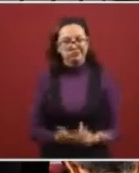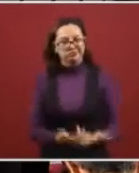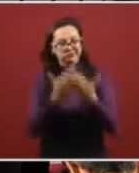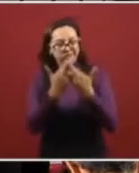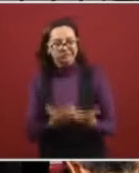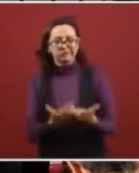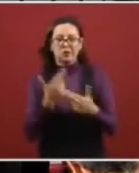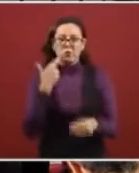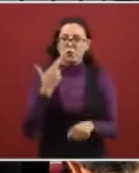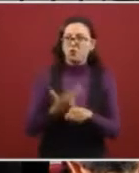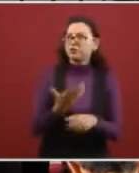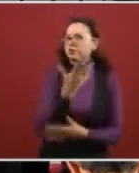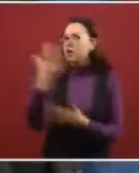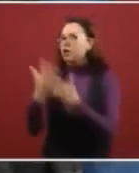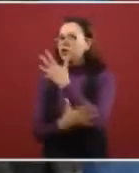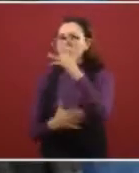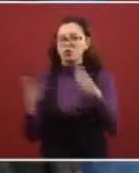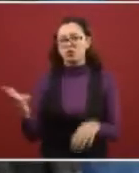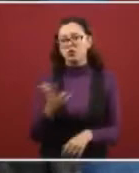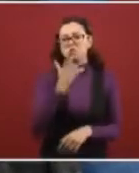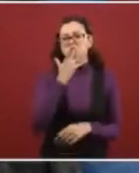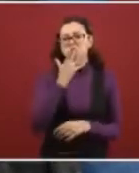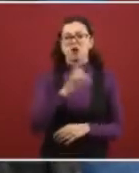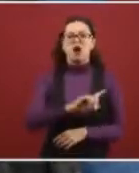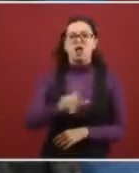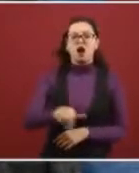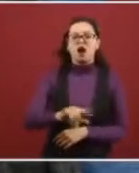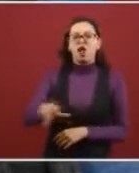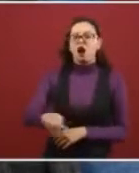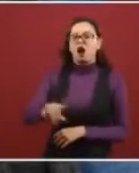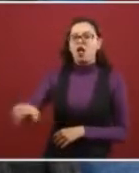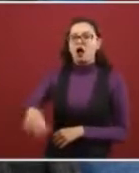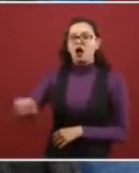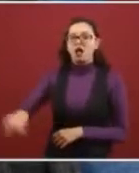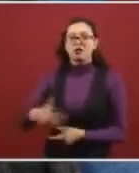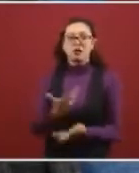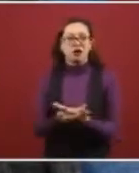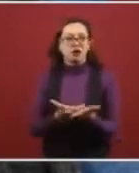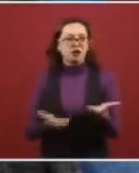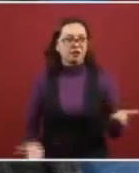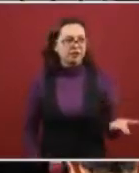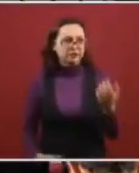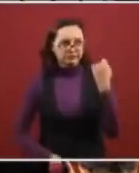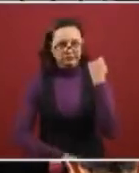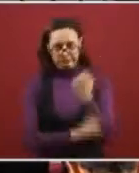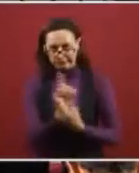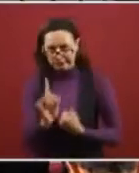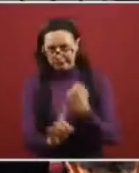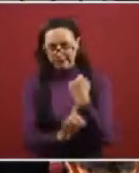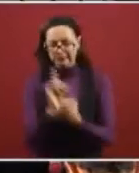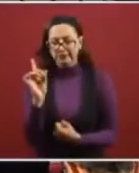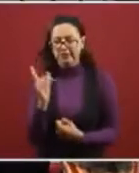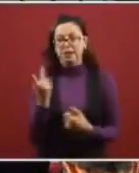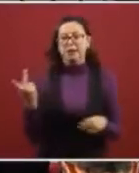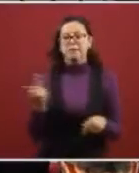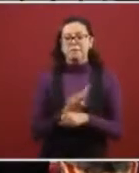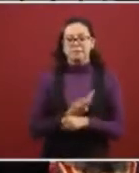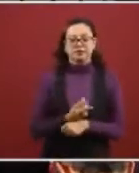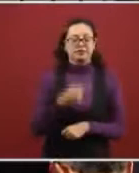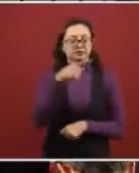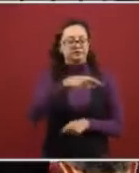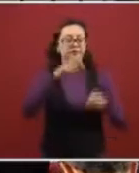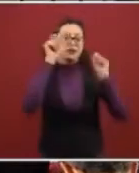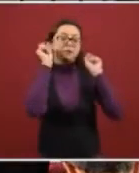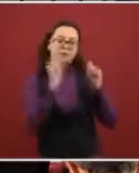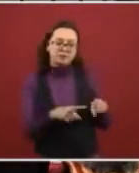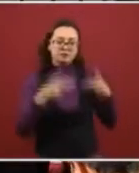efficient, productive agriculture. But a lot of it was left on the side. So the